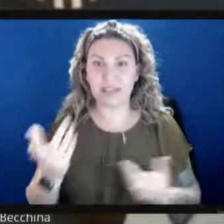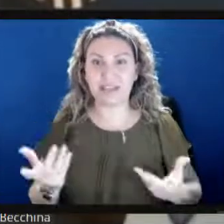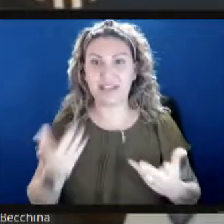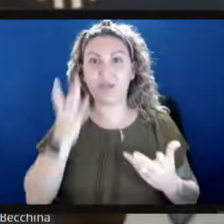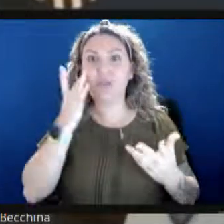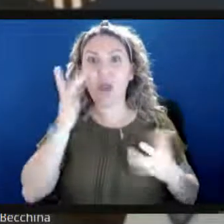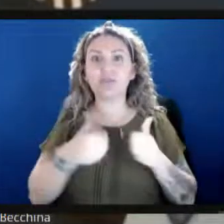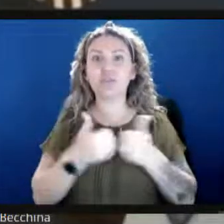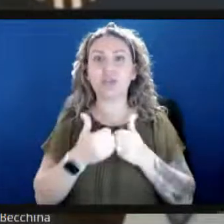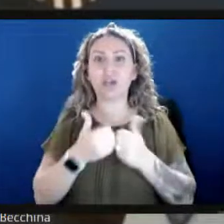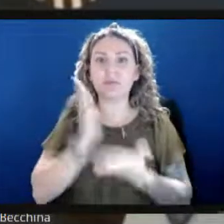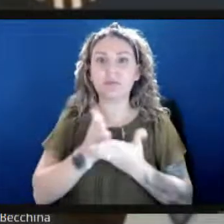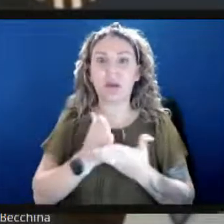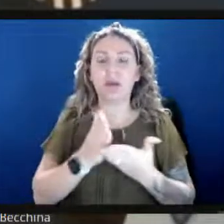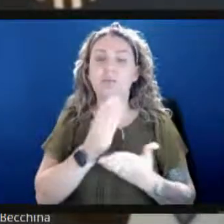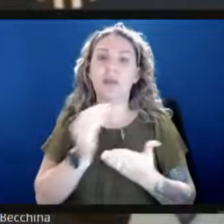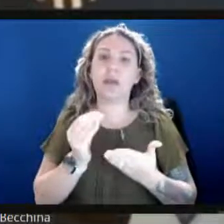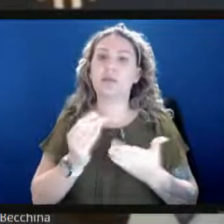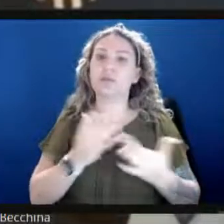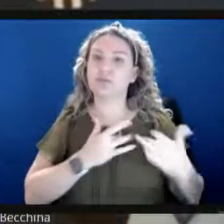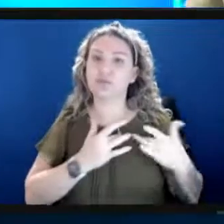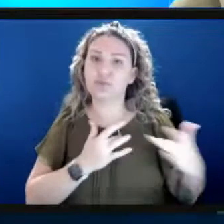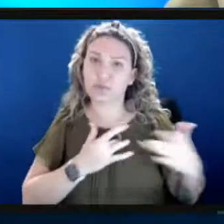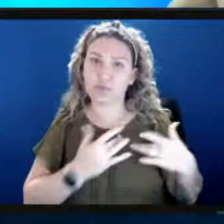challenging and also so concerning.